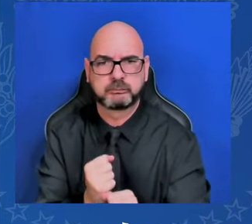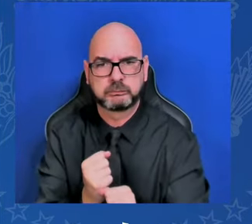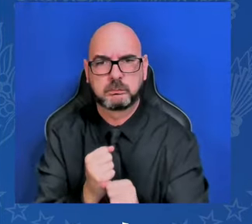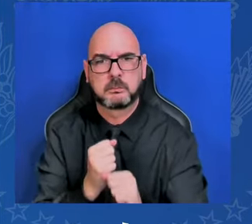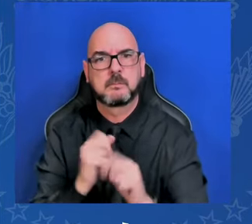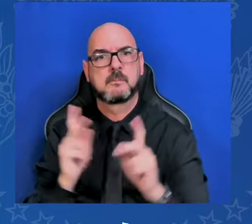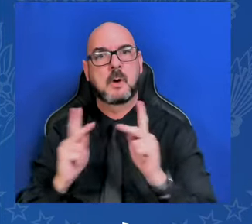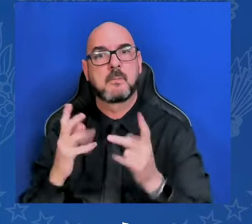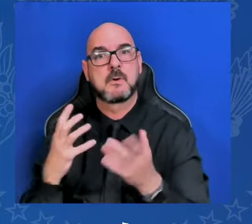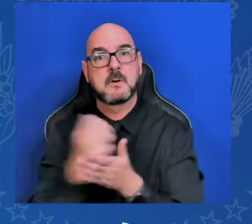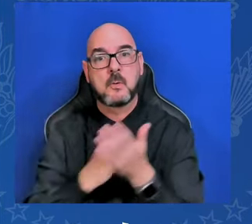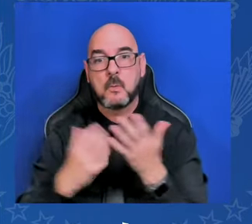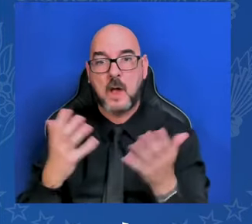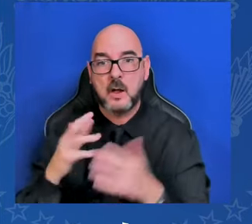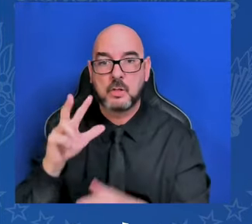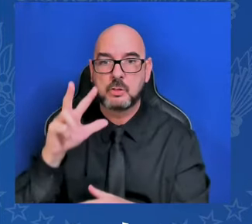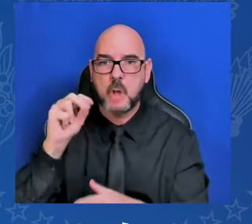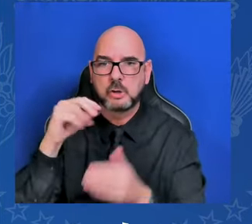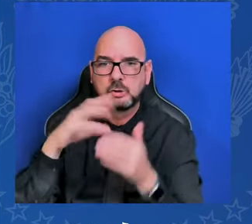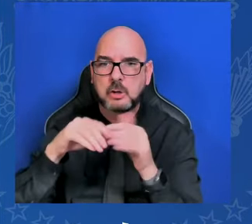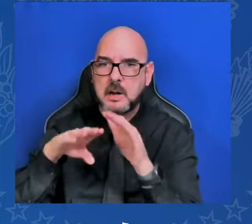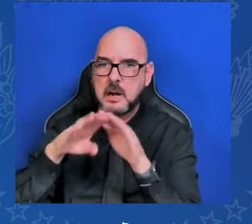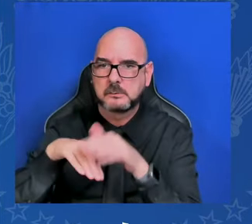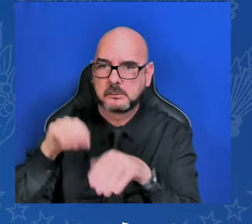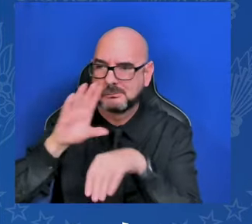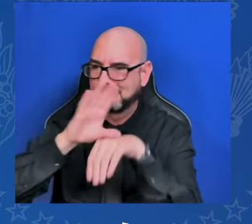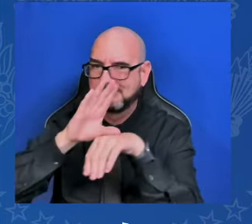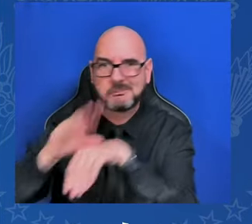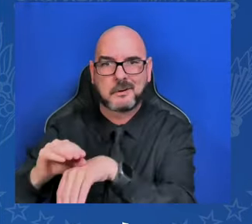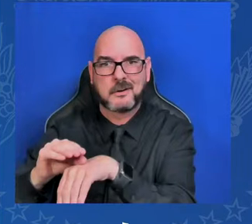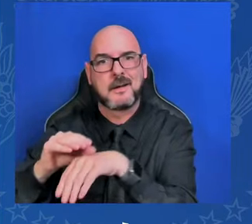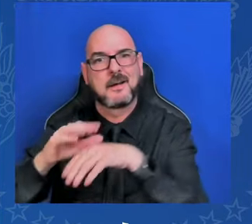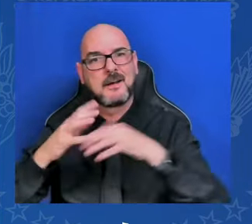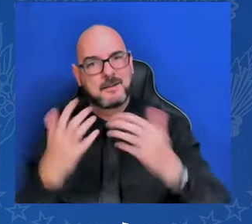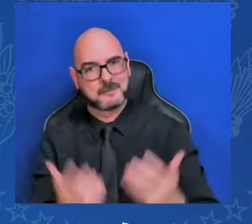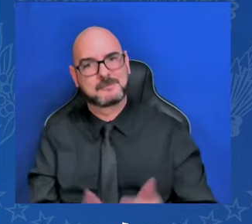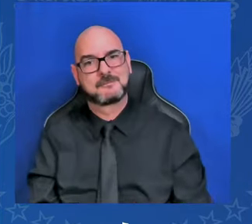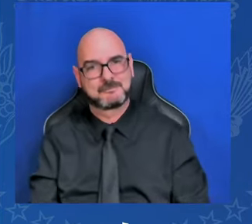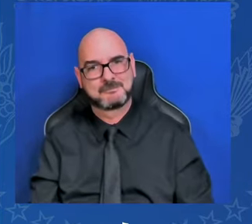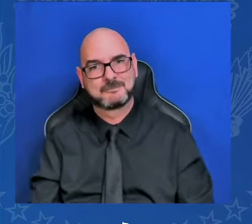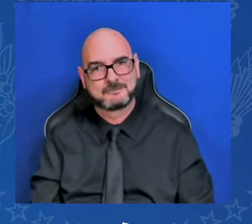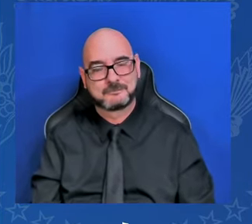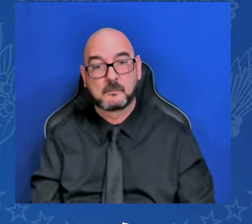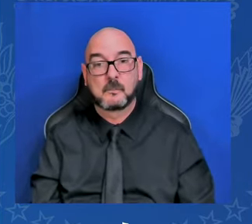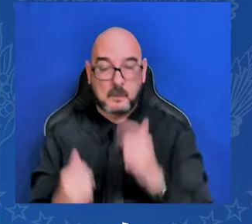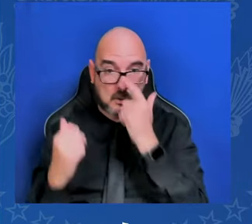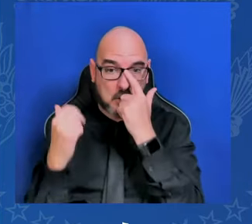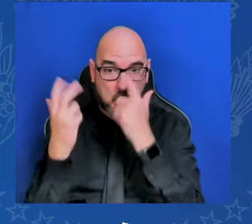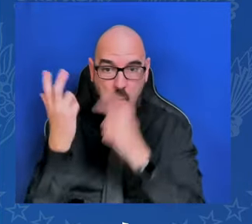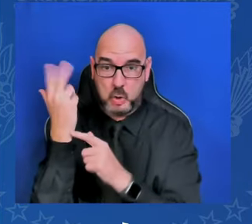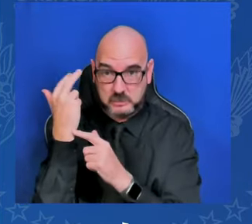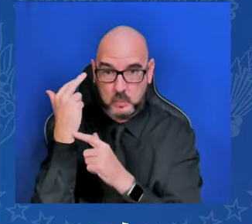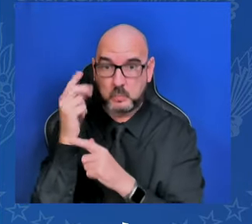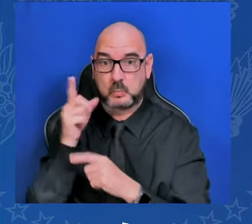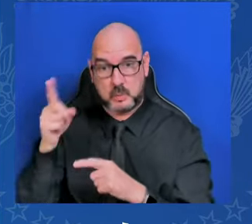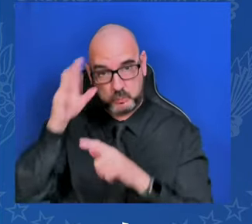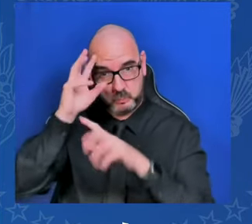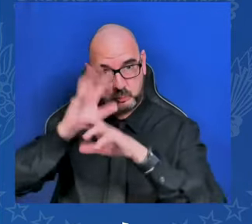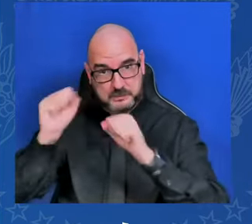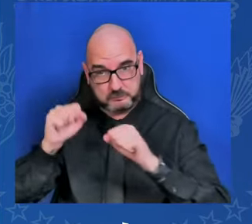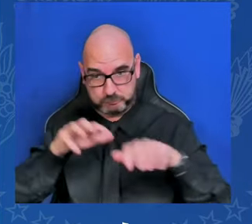less a month. When President Biden first took office, the American people were